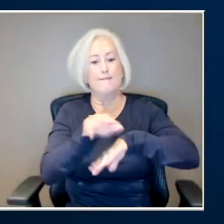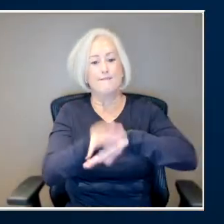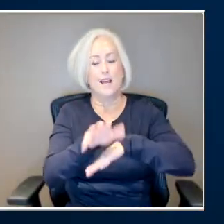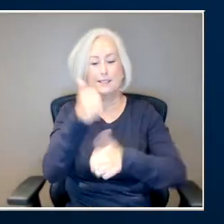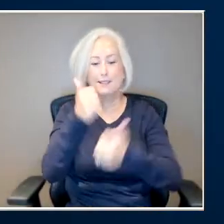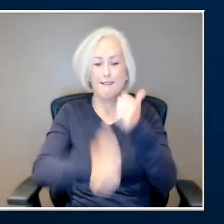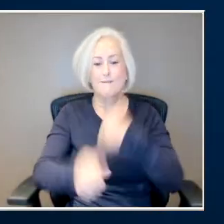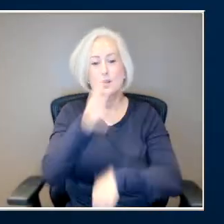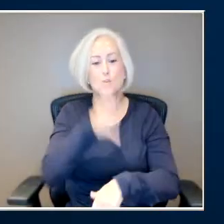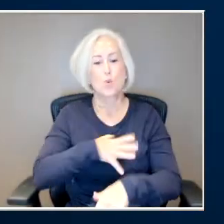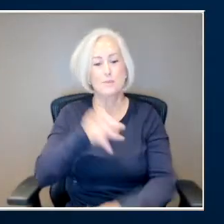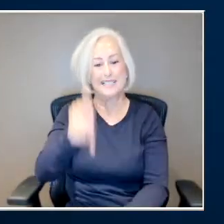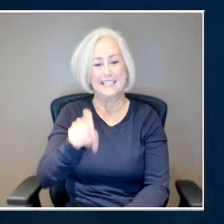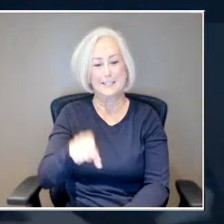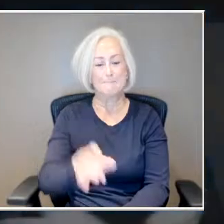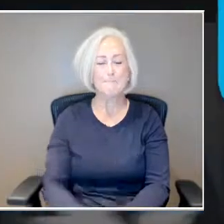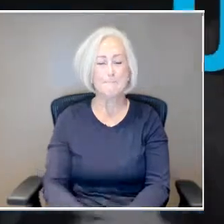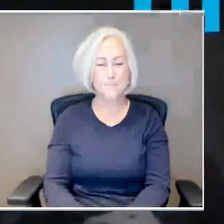8.